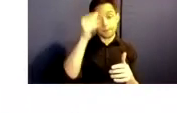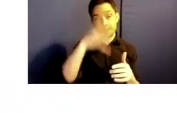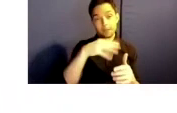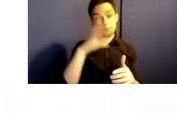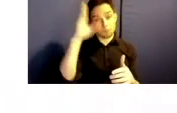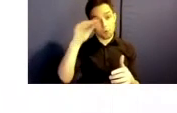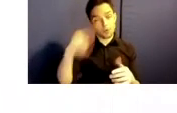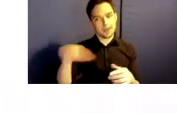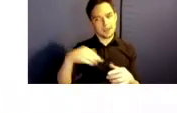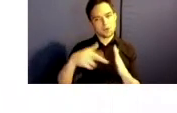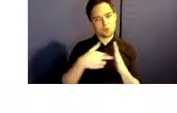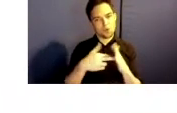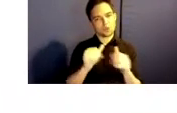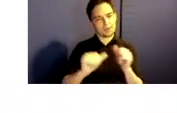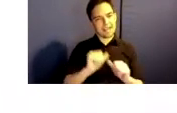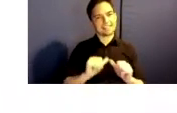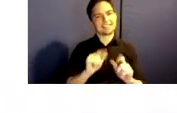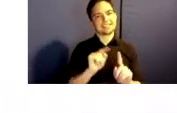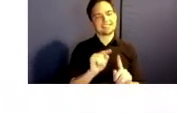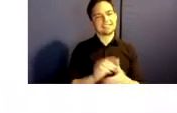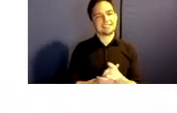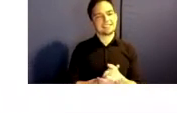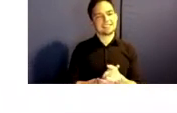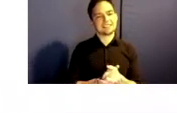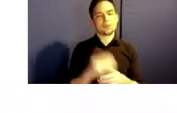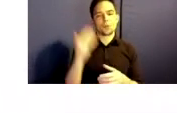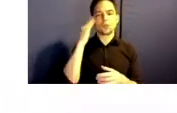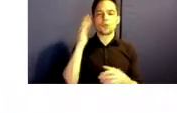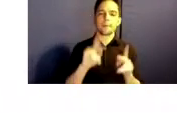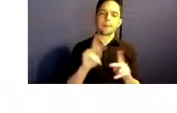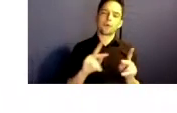to play? And we knew that people were stuck at home